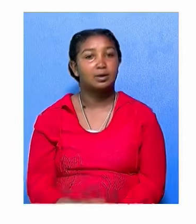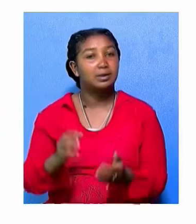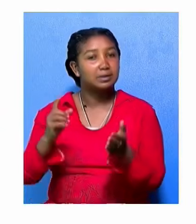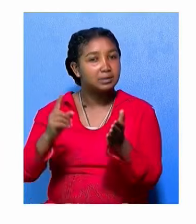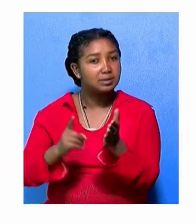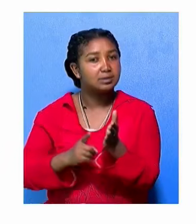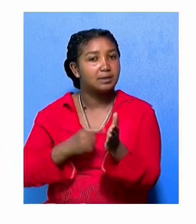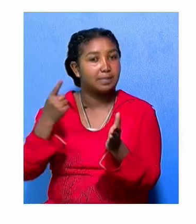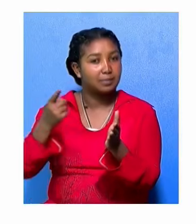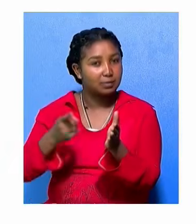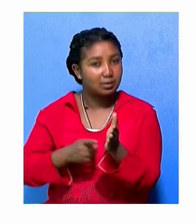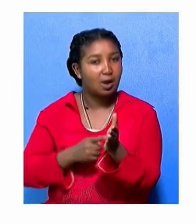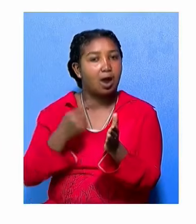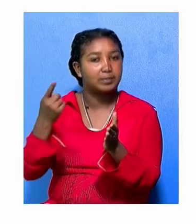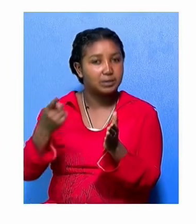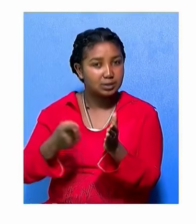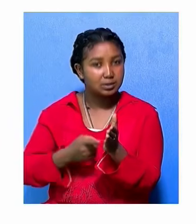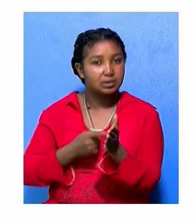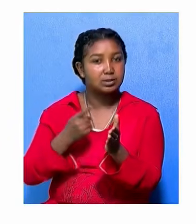sometimes